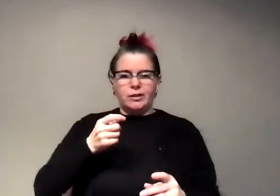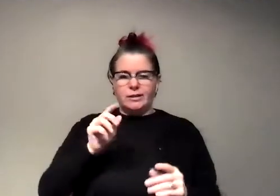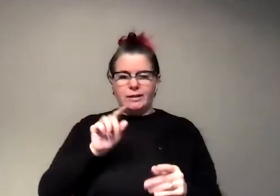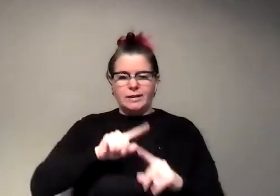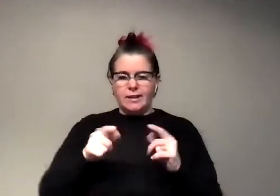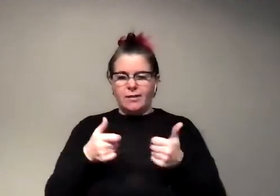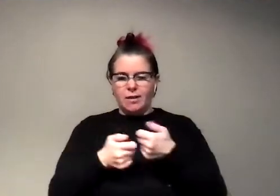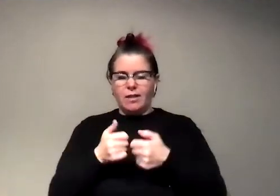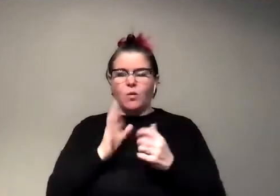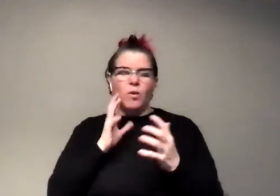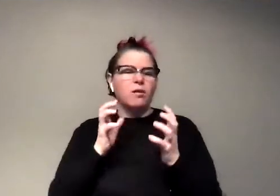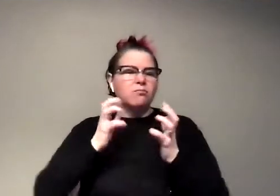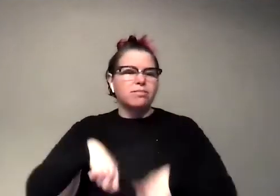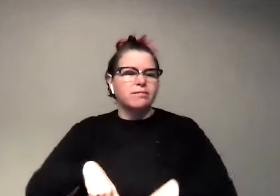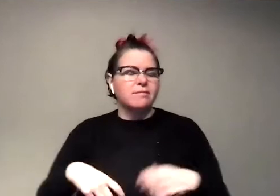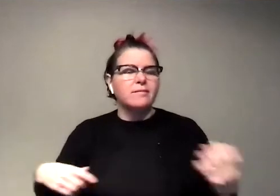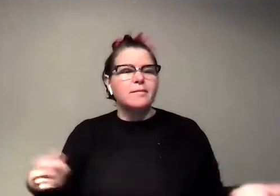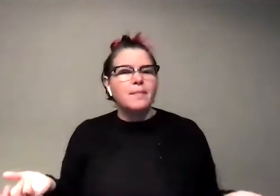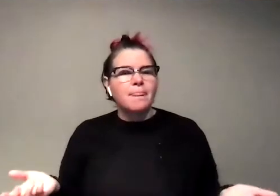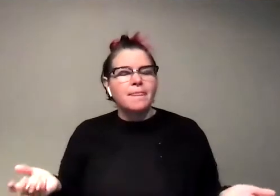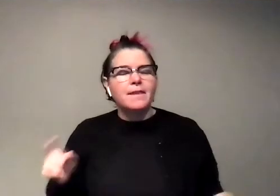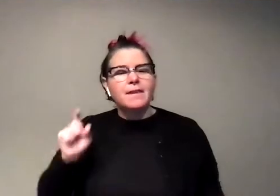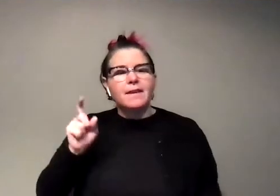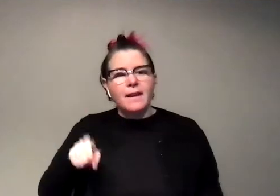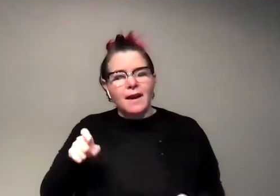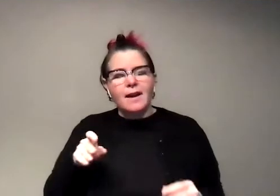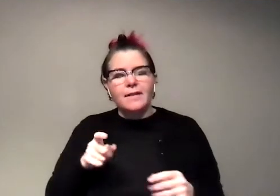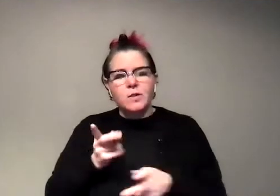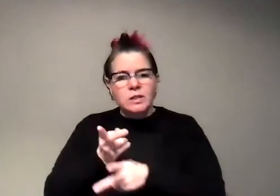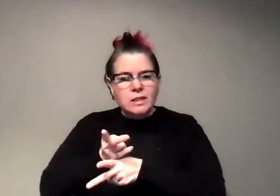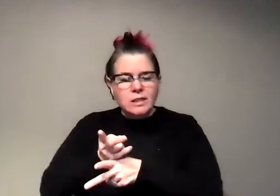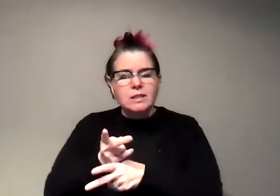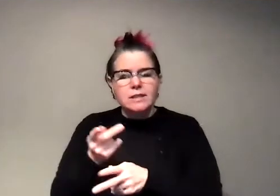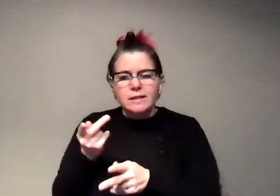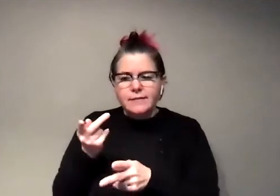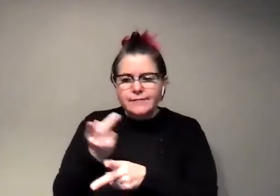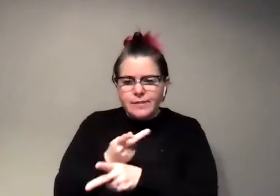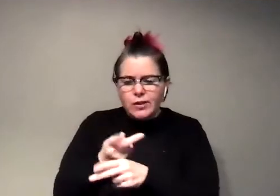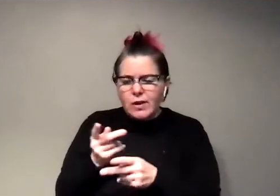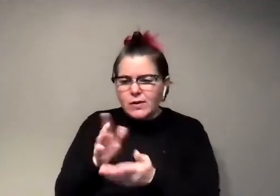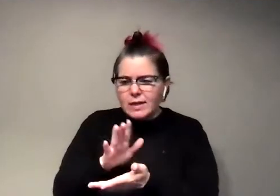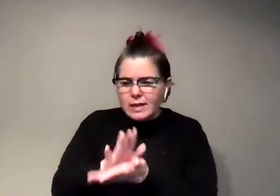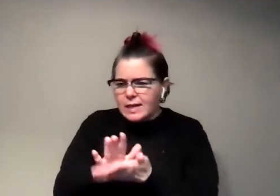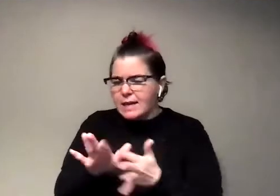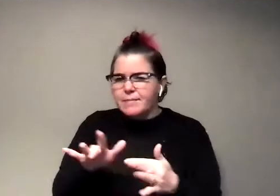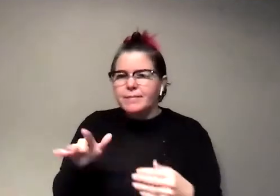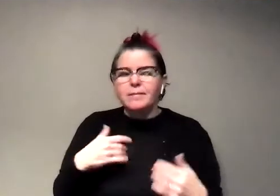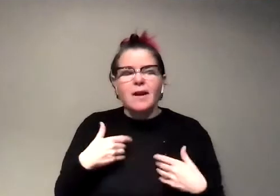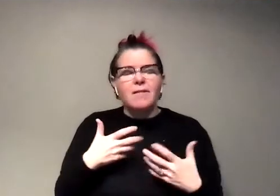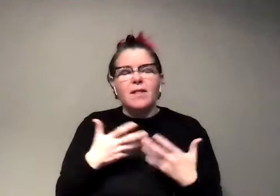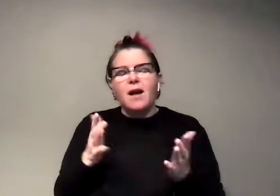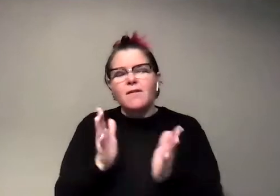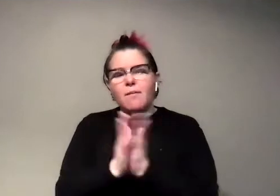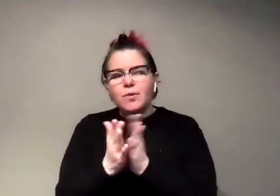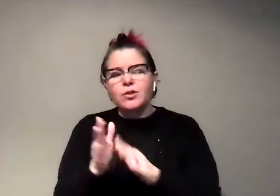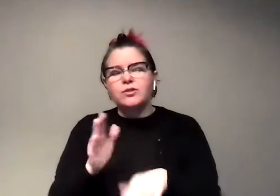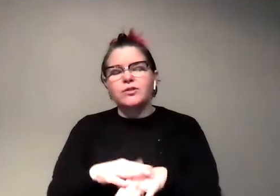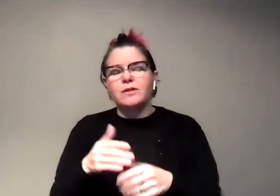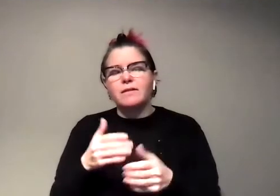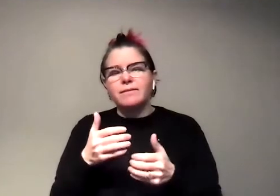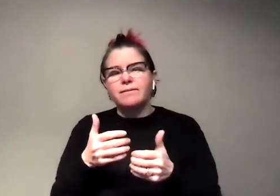like crashes things, you know? So like you have to take care of like that. So like, yeah. And then, yeah, I have tons of books on like video game programming